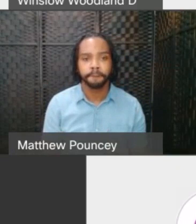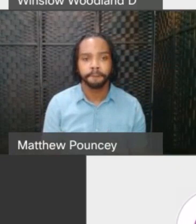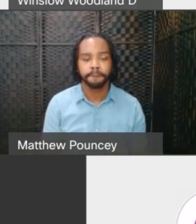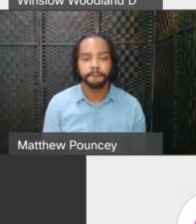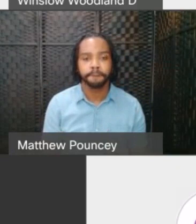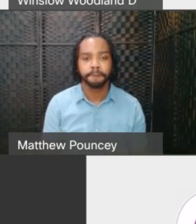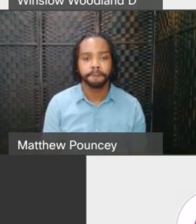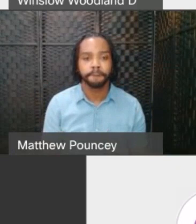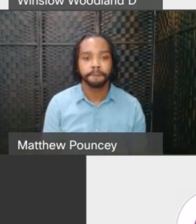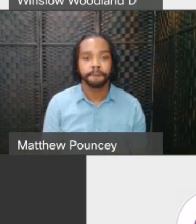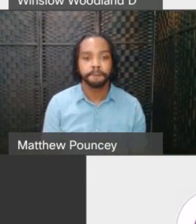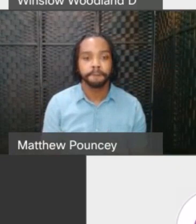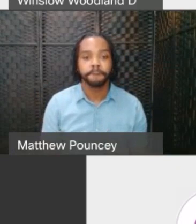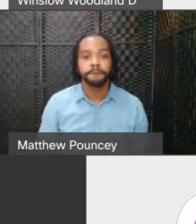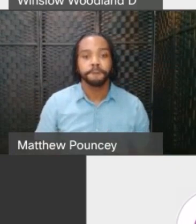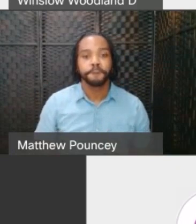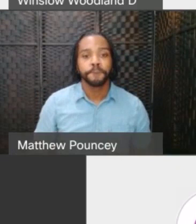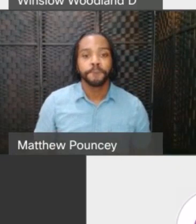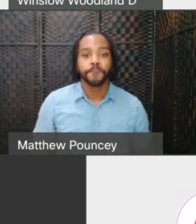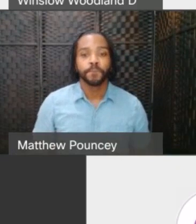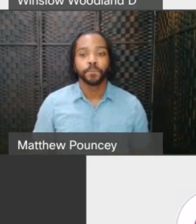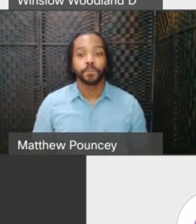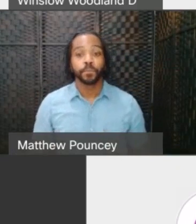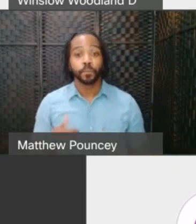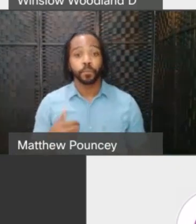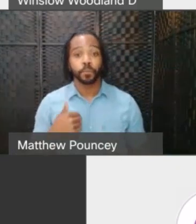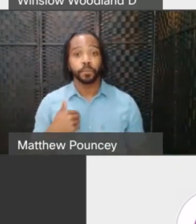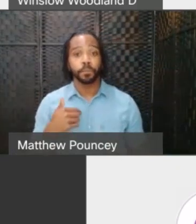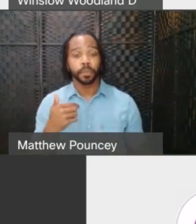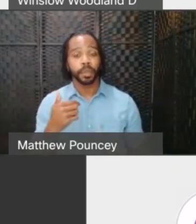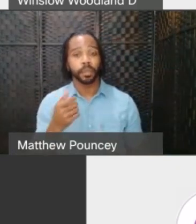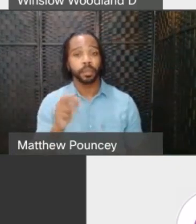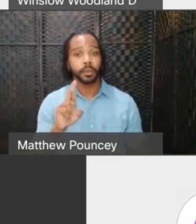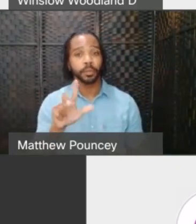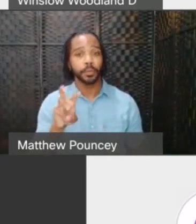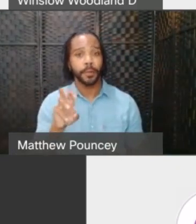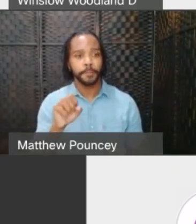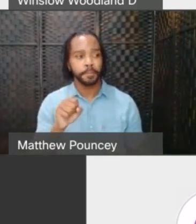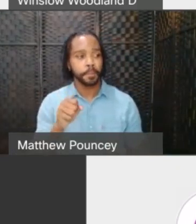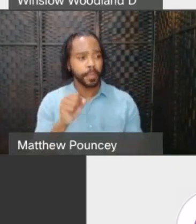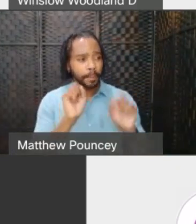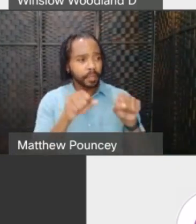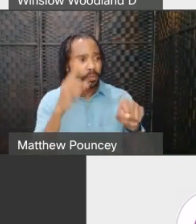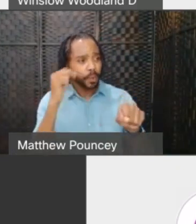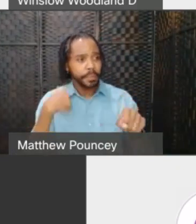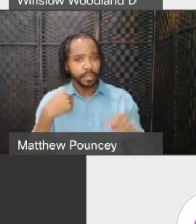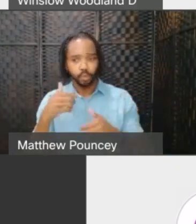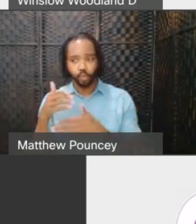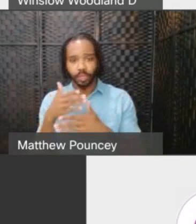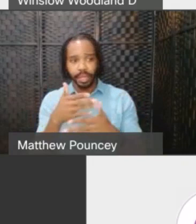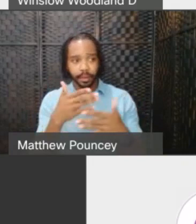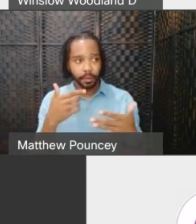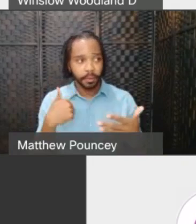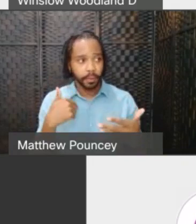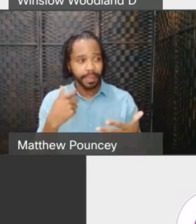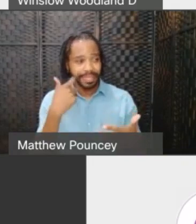So let me, Director Reese, is there a way that I can maybe share? I just sent to you